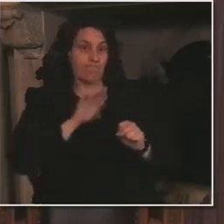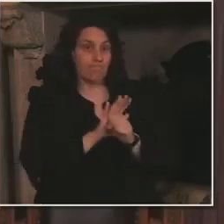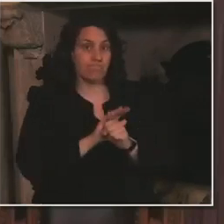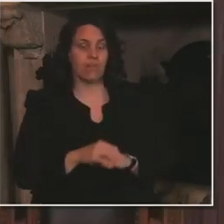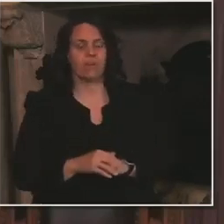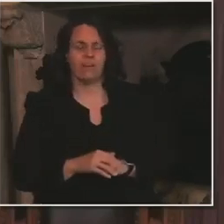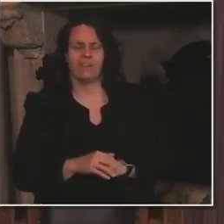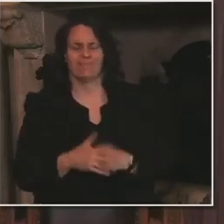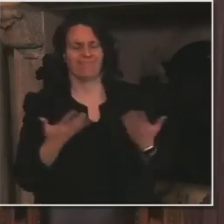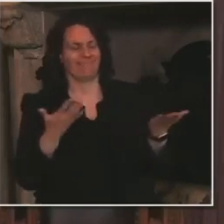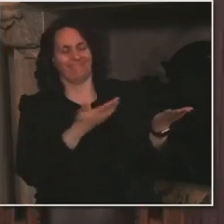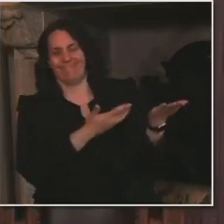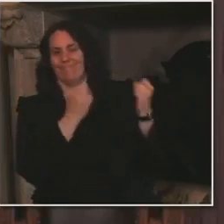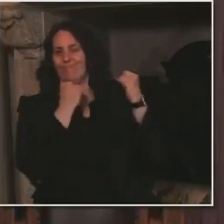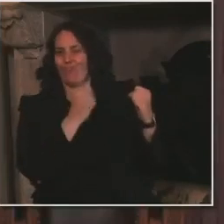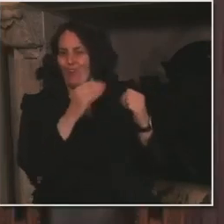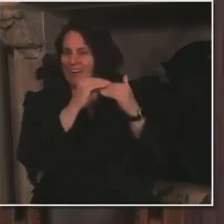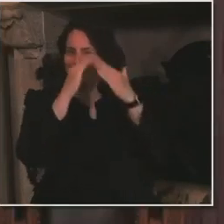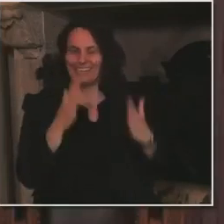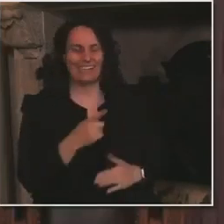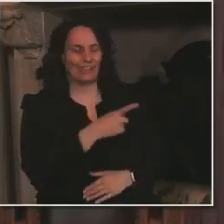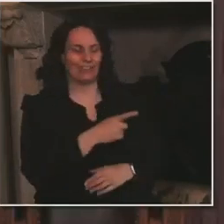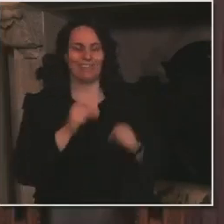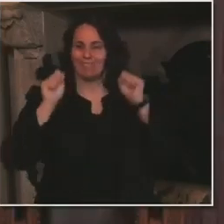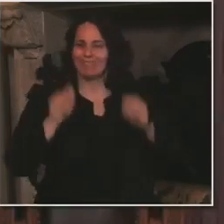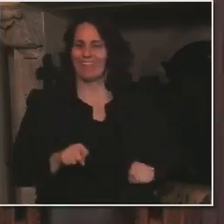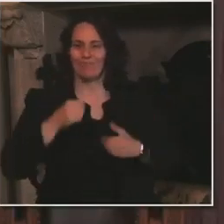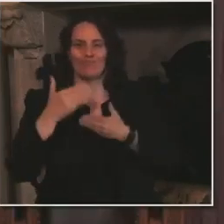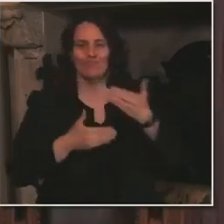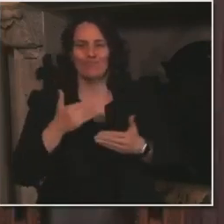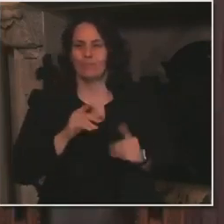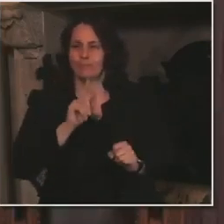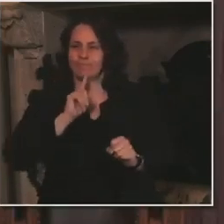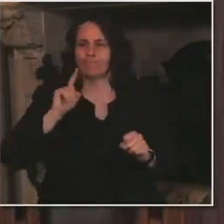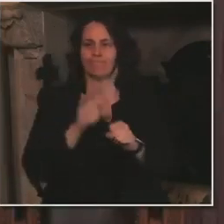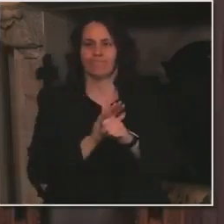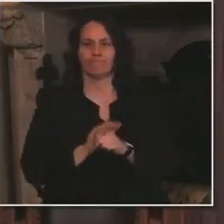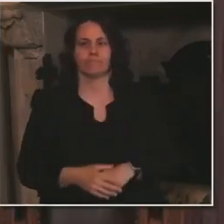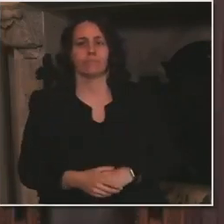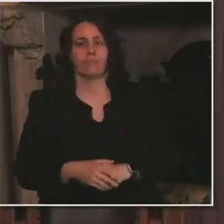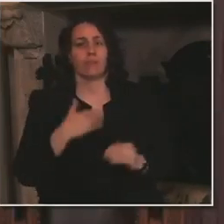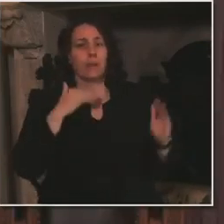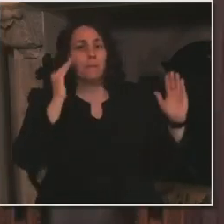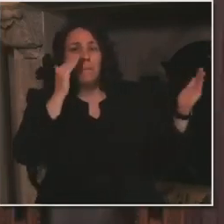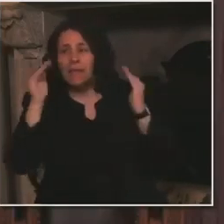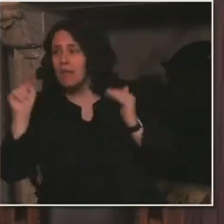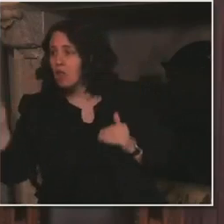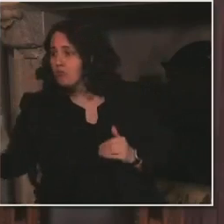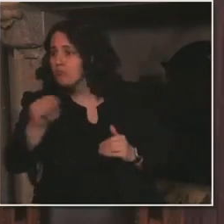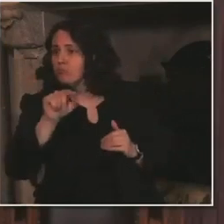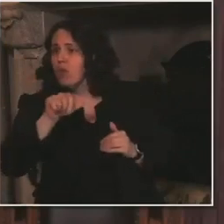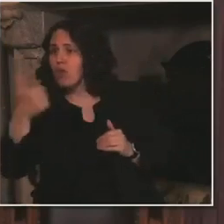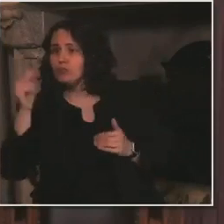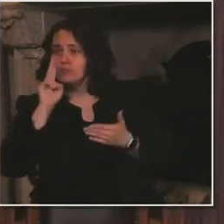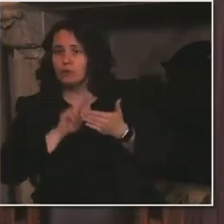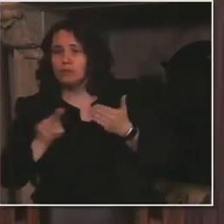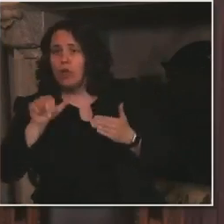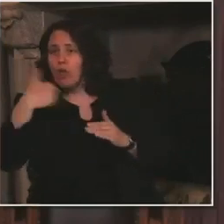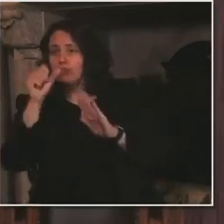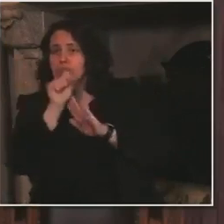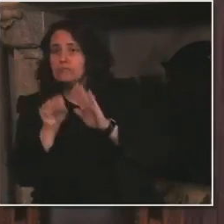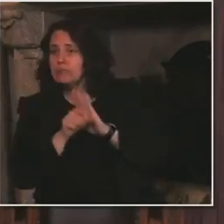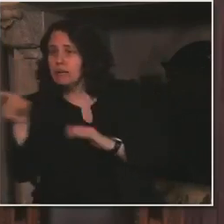any secretary in her position across the United States of America. The people that work at the Health Department of Health Services